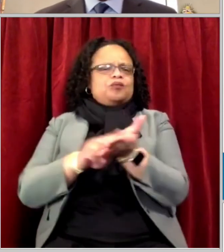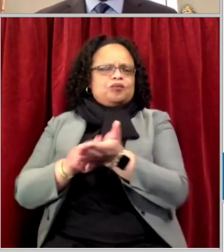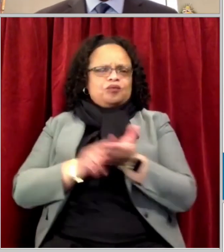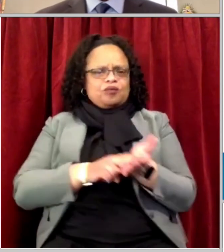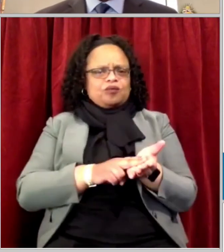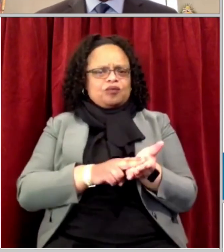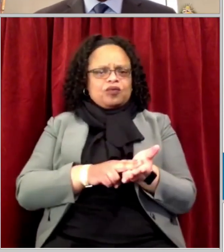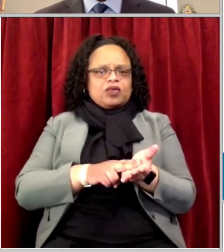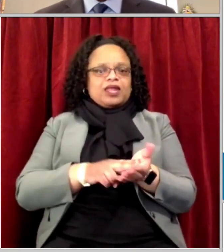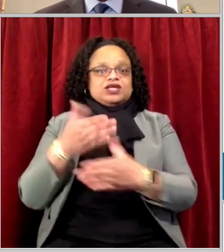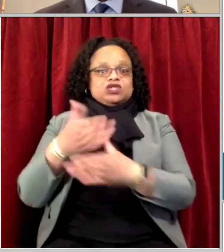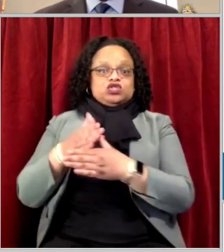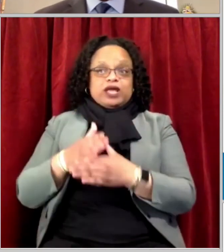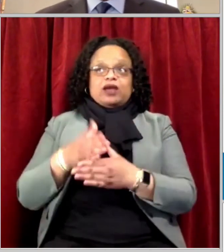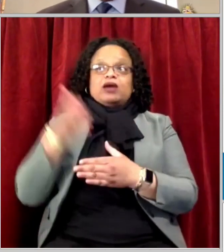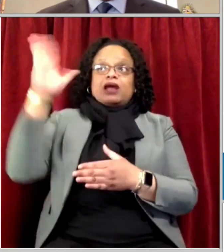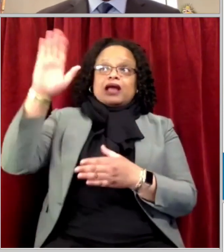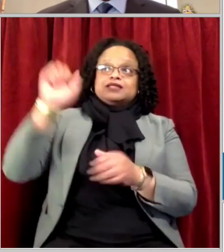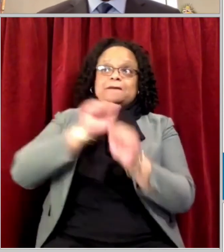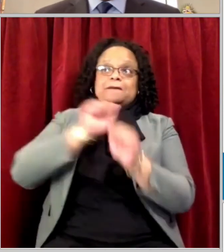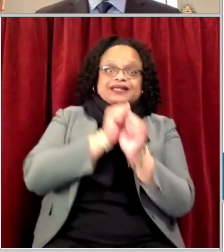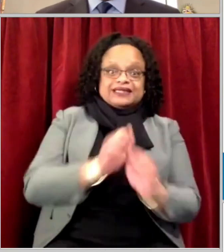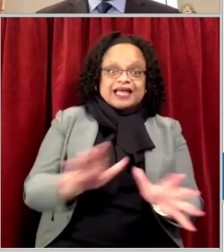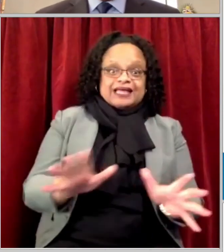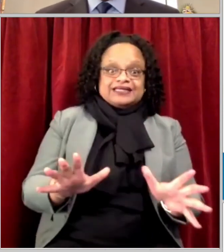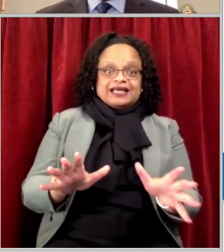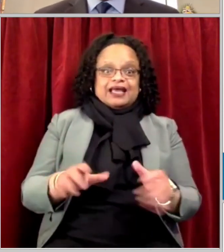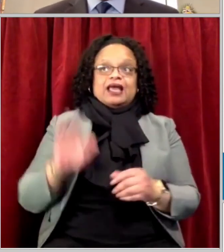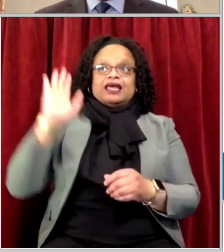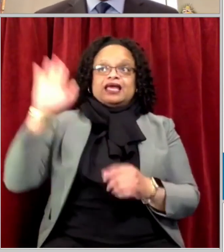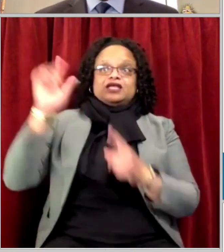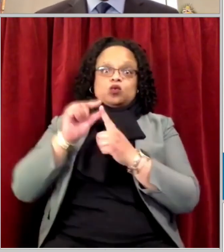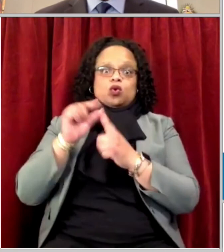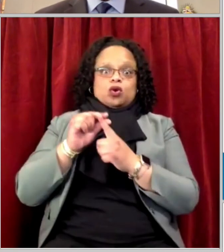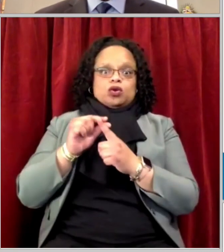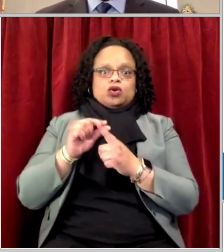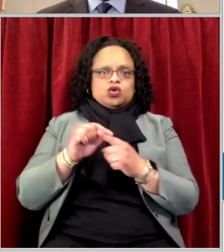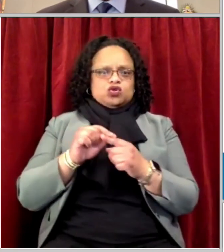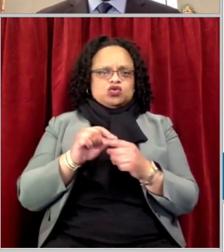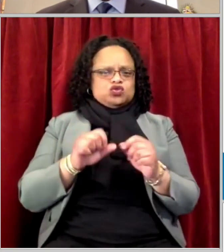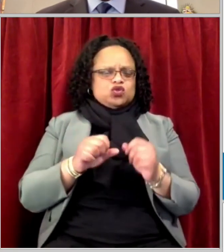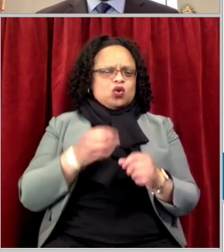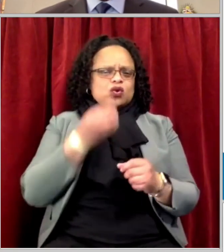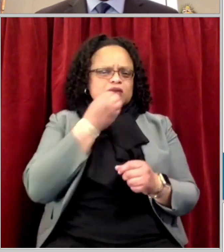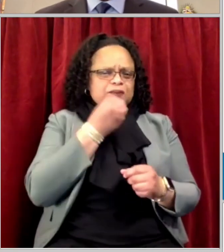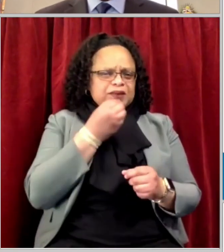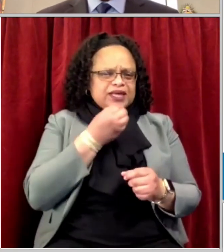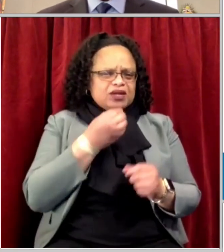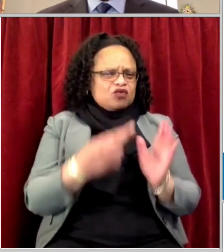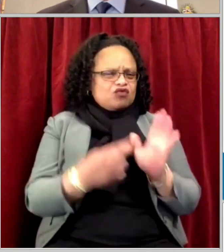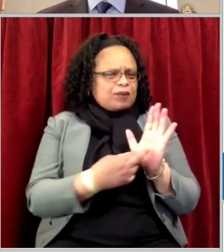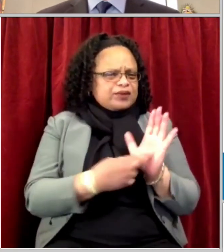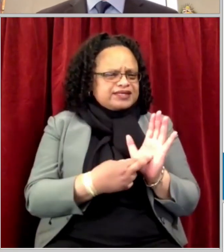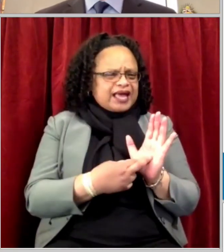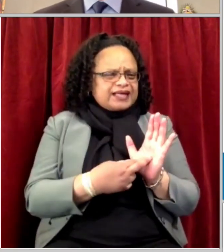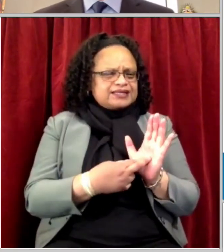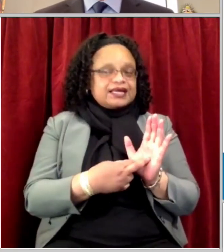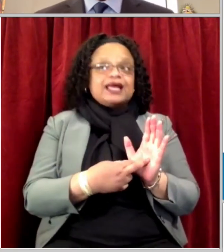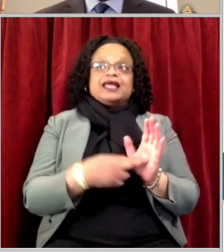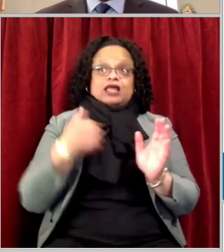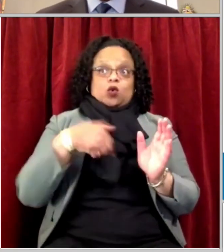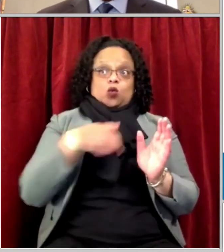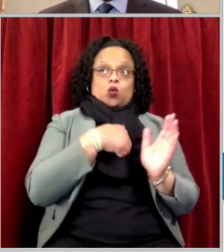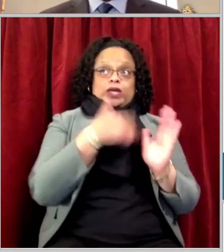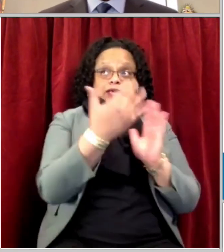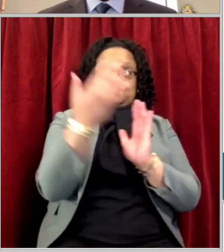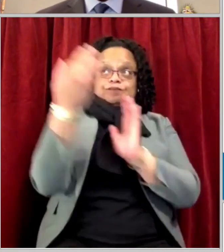blessing of God's work in Christ. And the meal means that we come before him as one